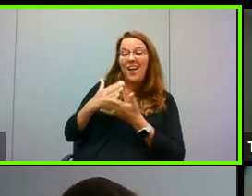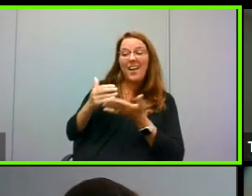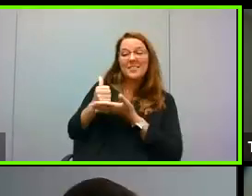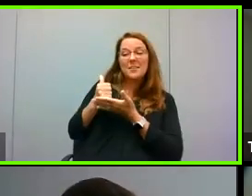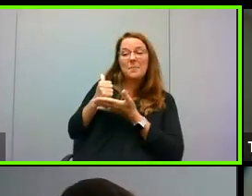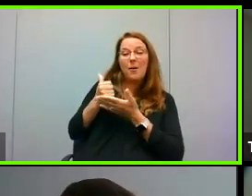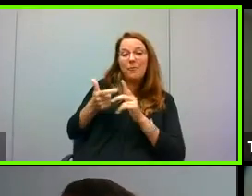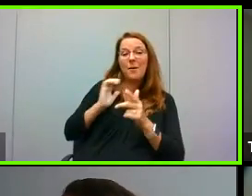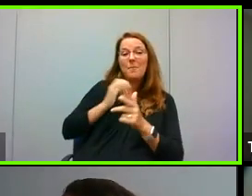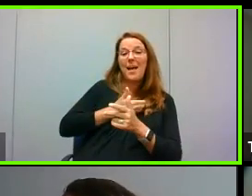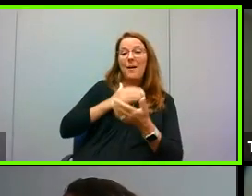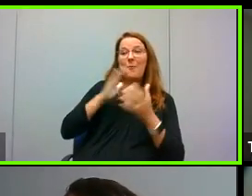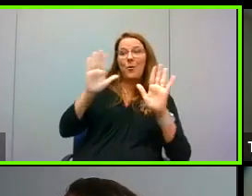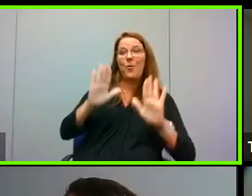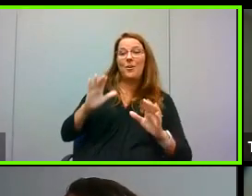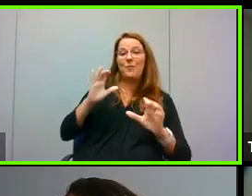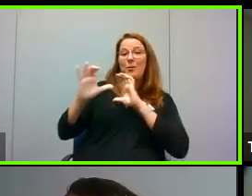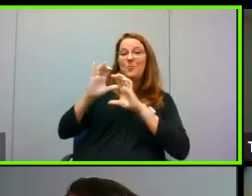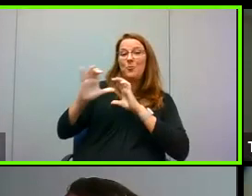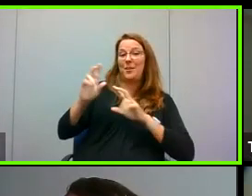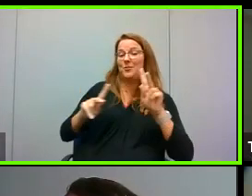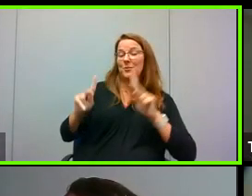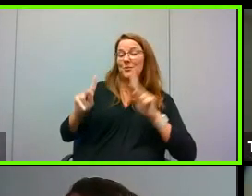wonderful communications folks.